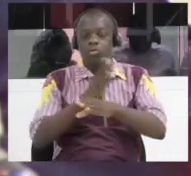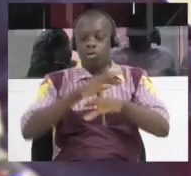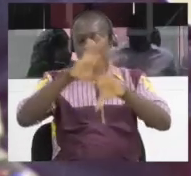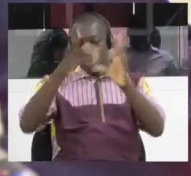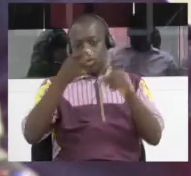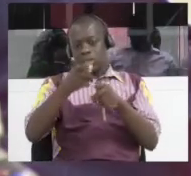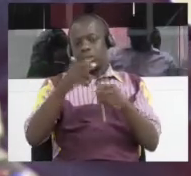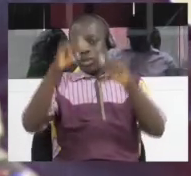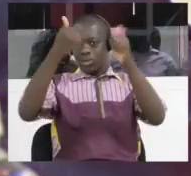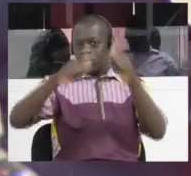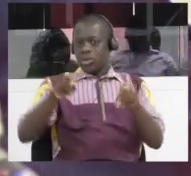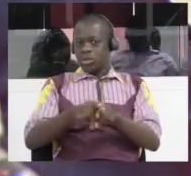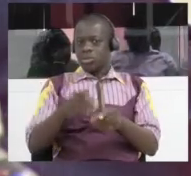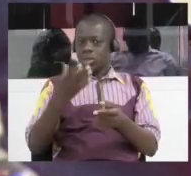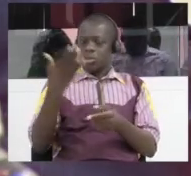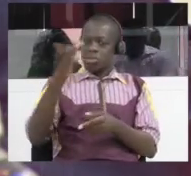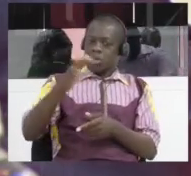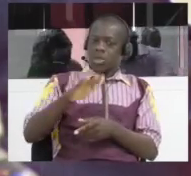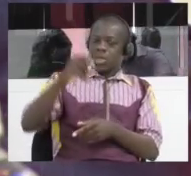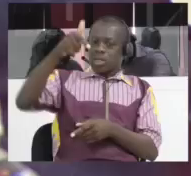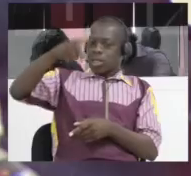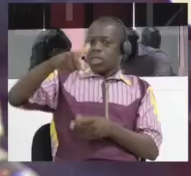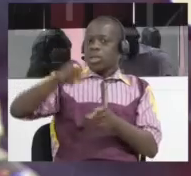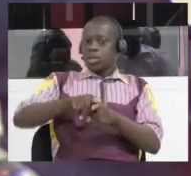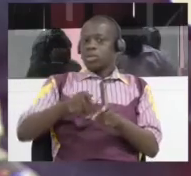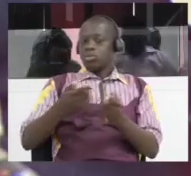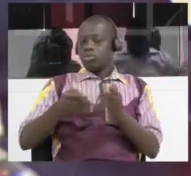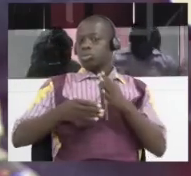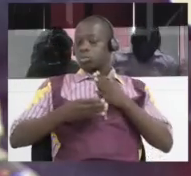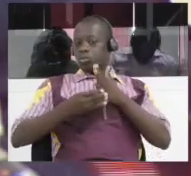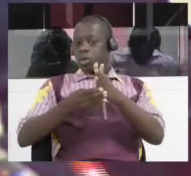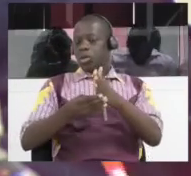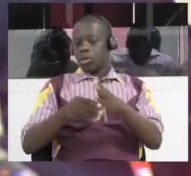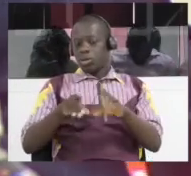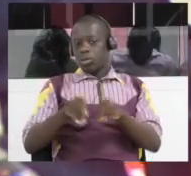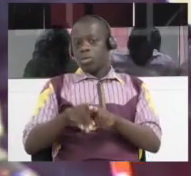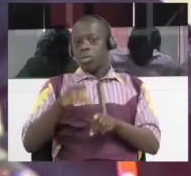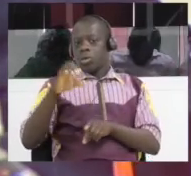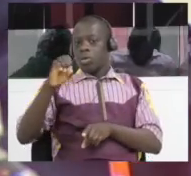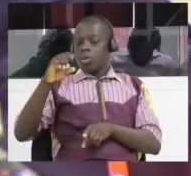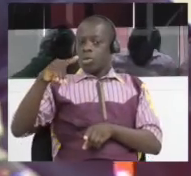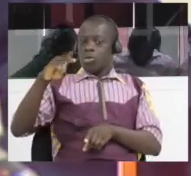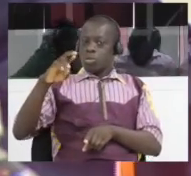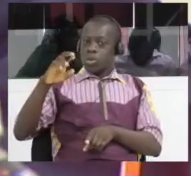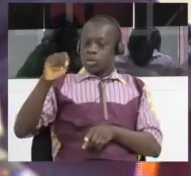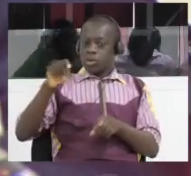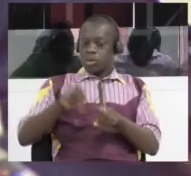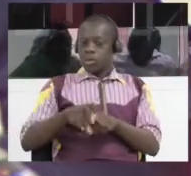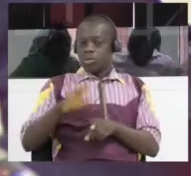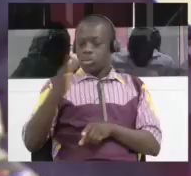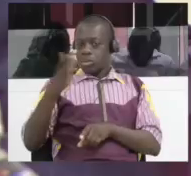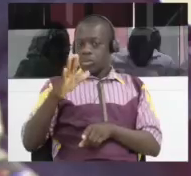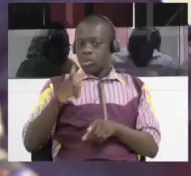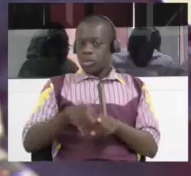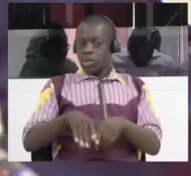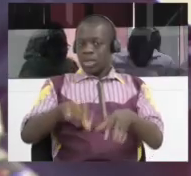Before all that happened, did the Nigerian commander of operations, who was now the de facto